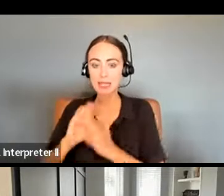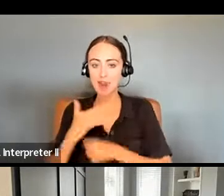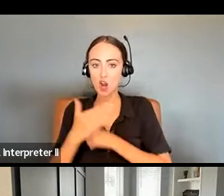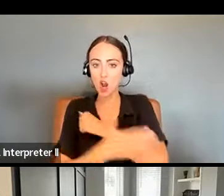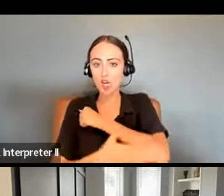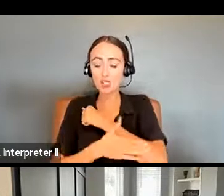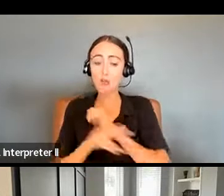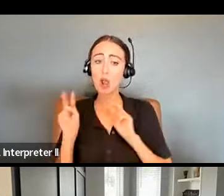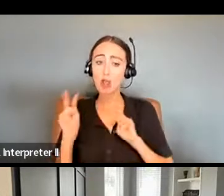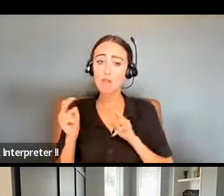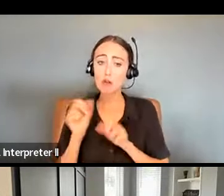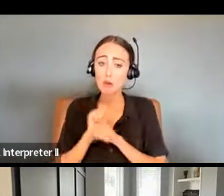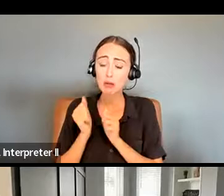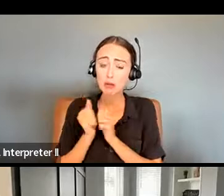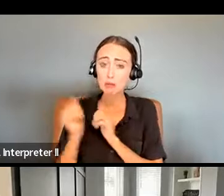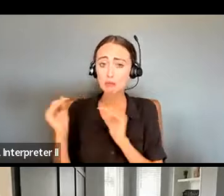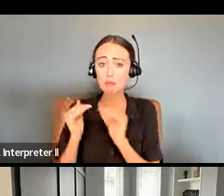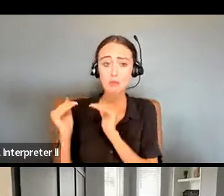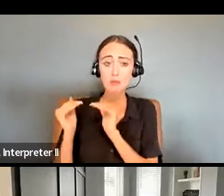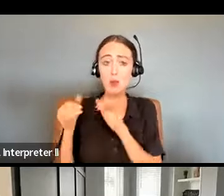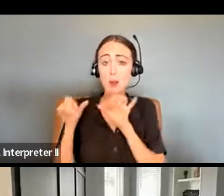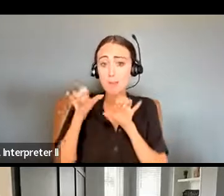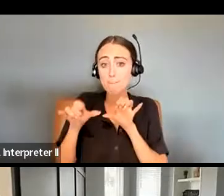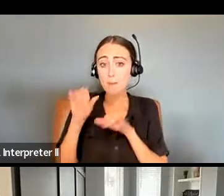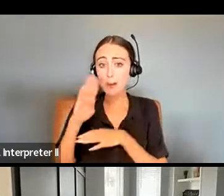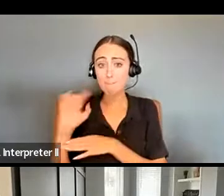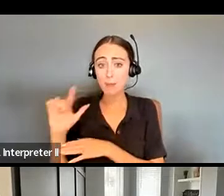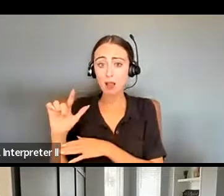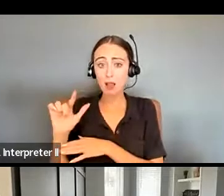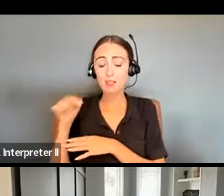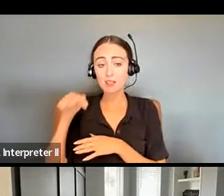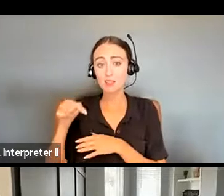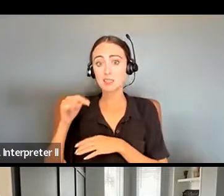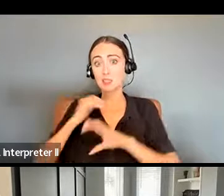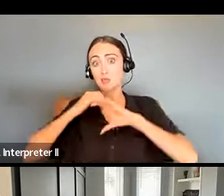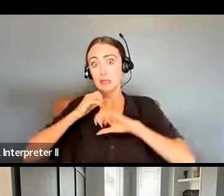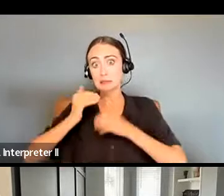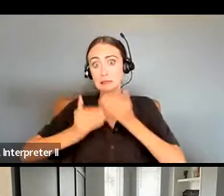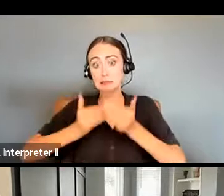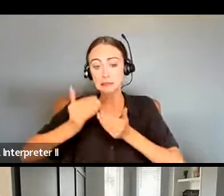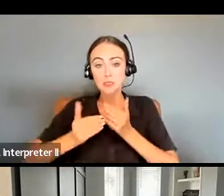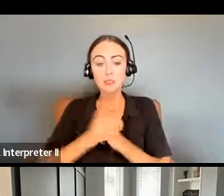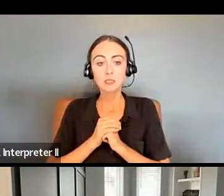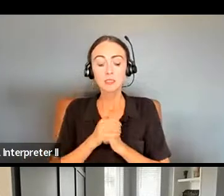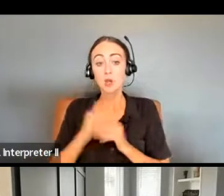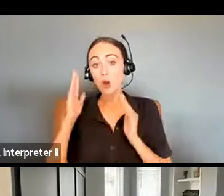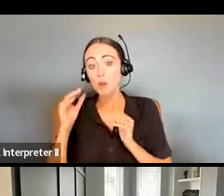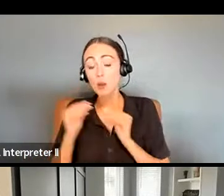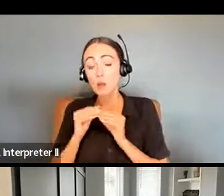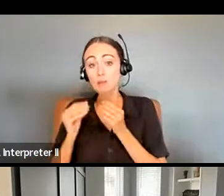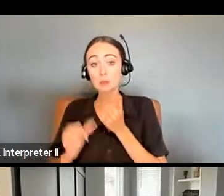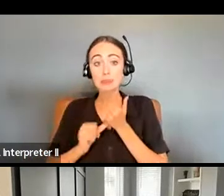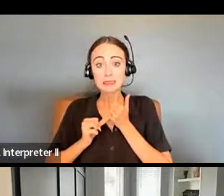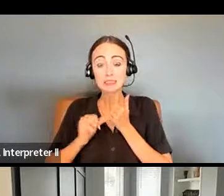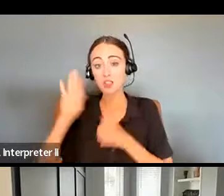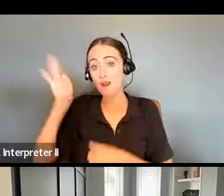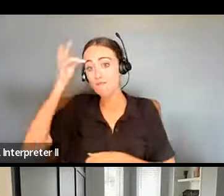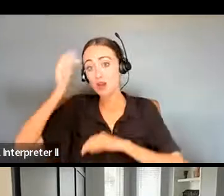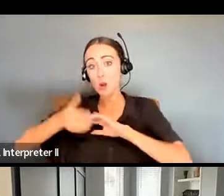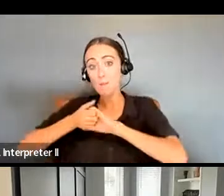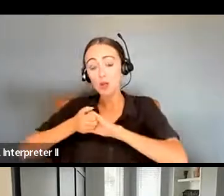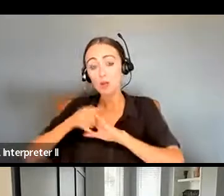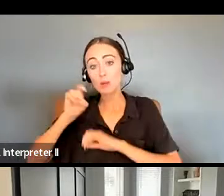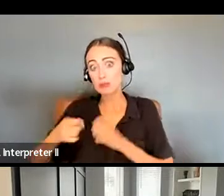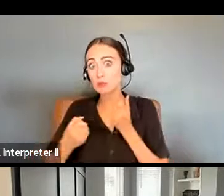So I look forward to working with colleagues on the permanent bill as this crisis evolves, and we hopefully get more assistance from our federal partners who we need